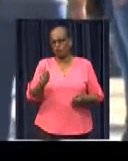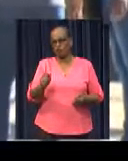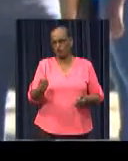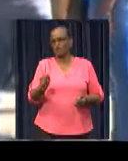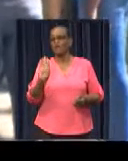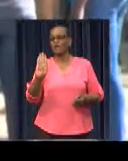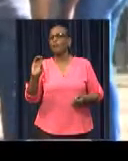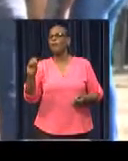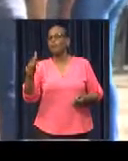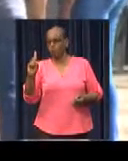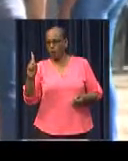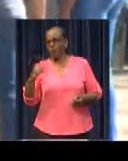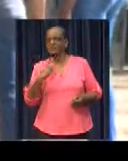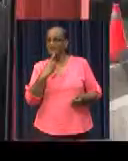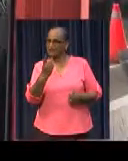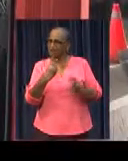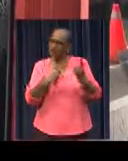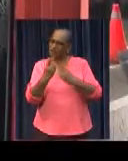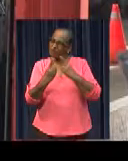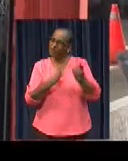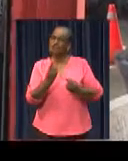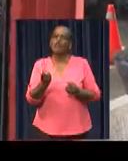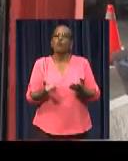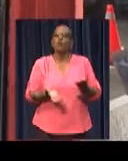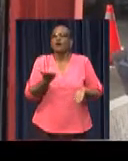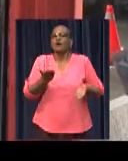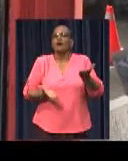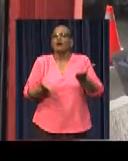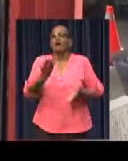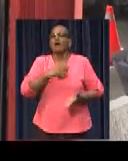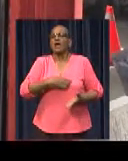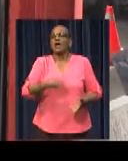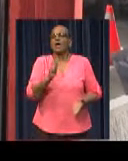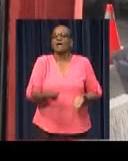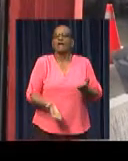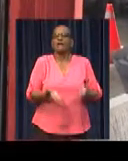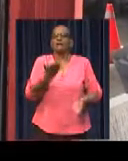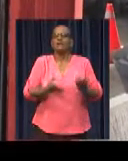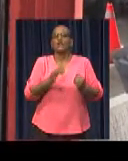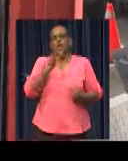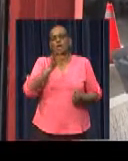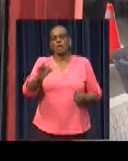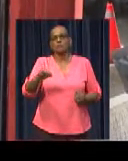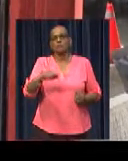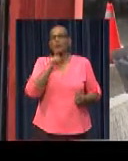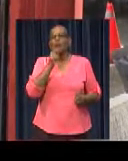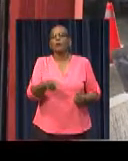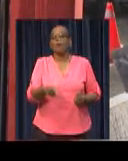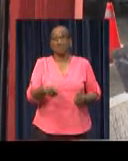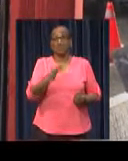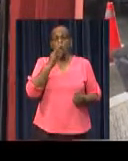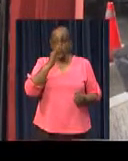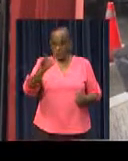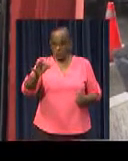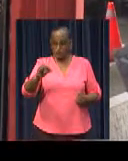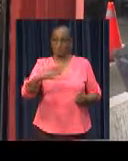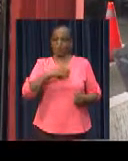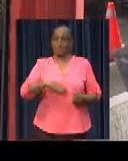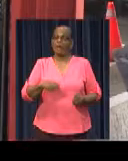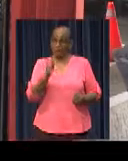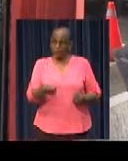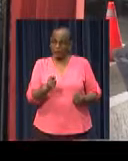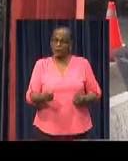abolished as promotion requirements. Despite the court ruling, the union, according to Raul